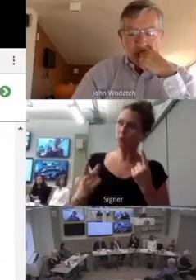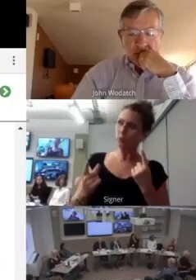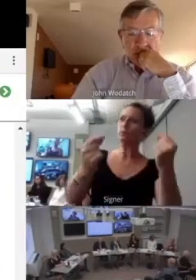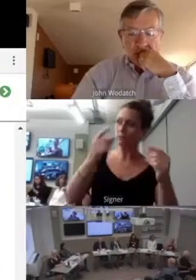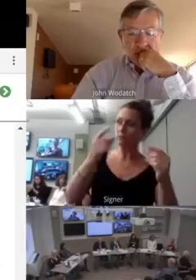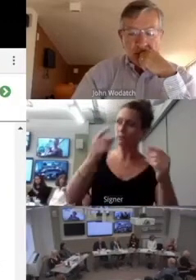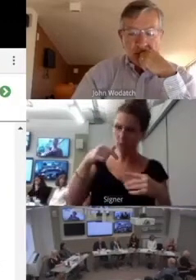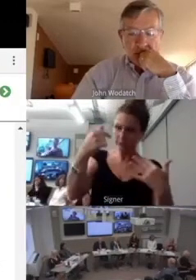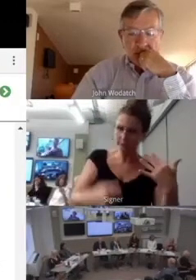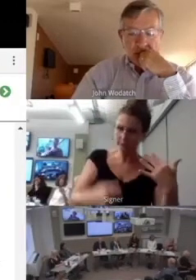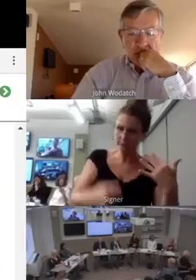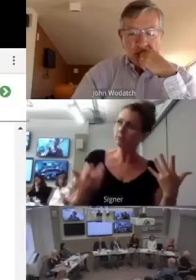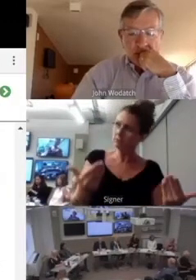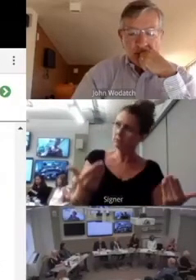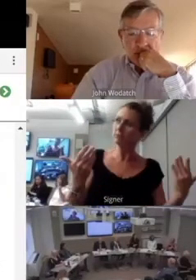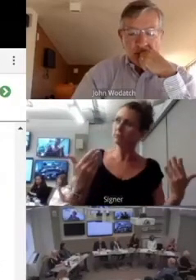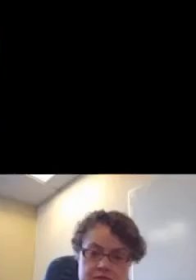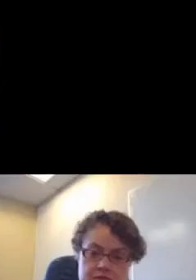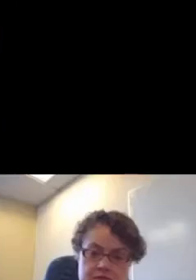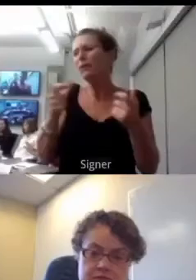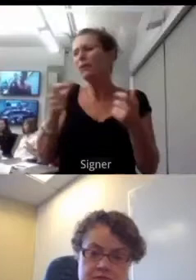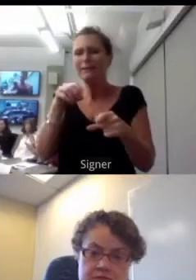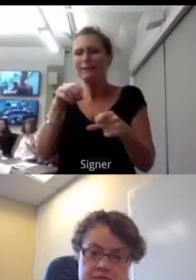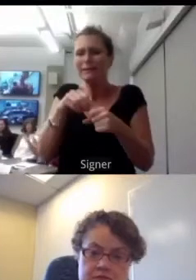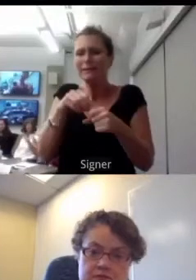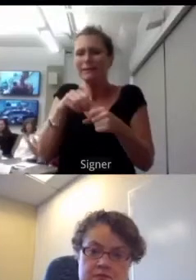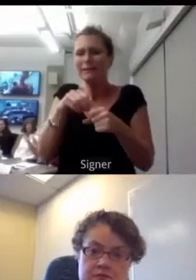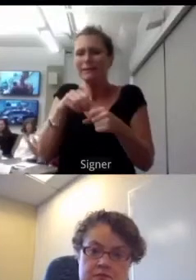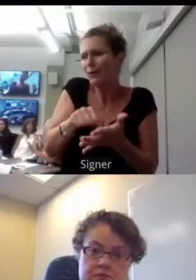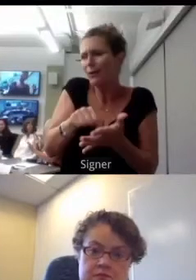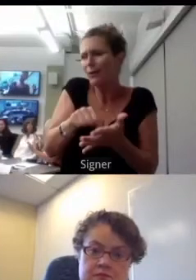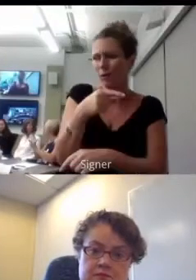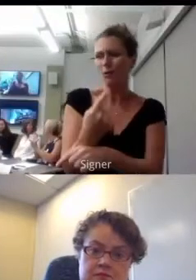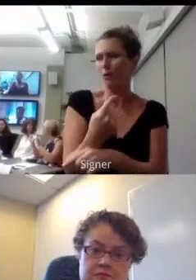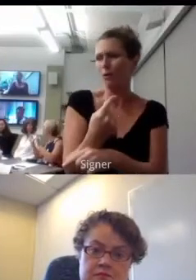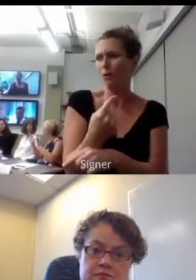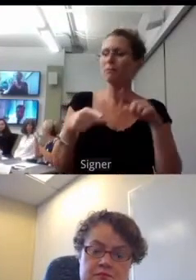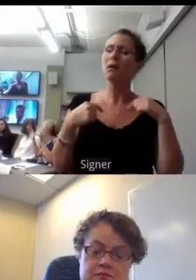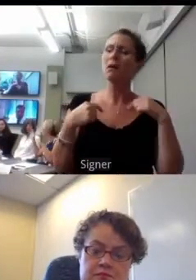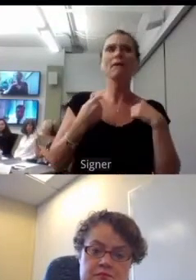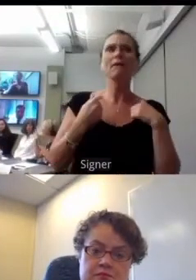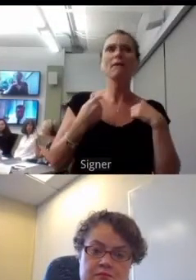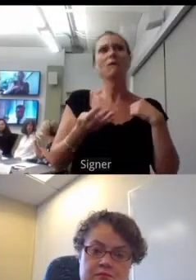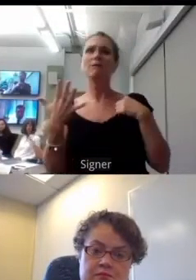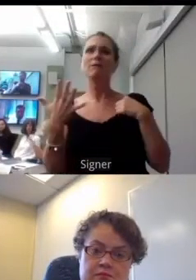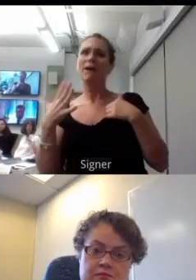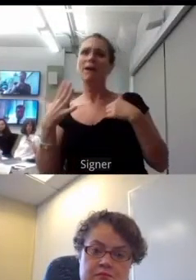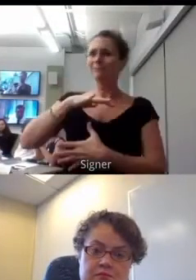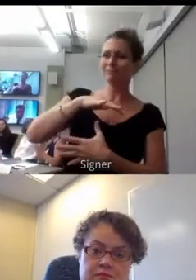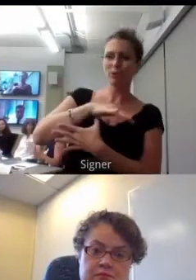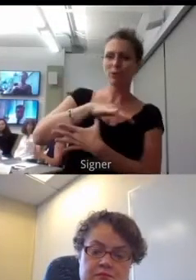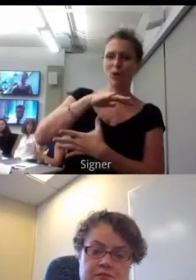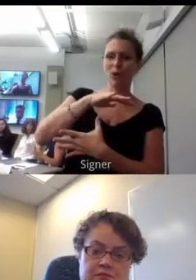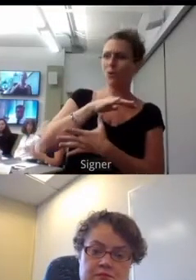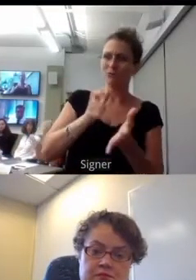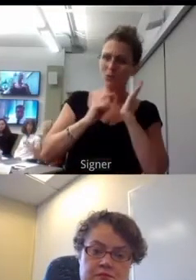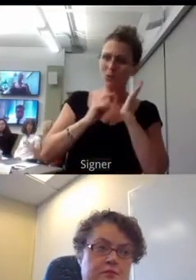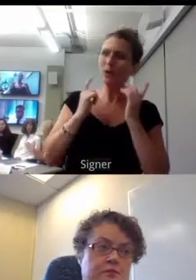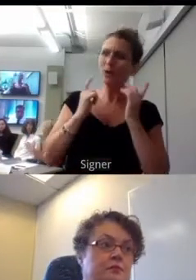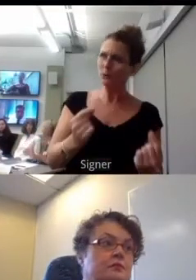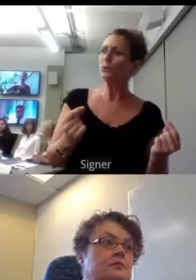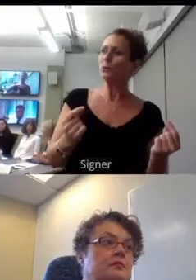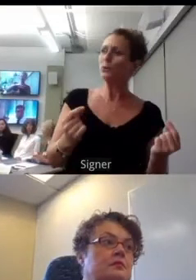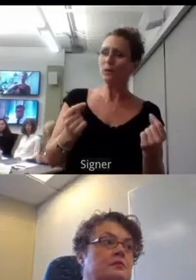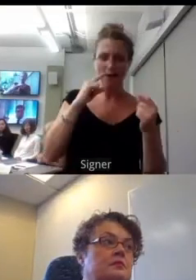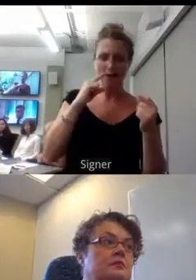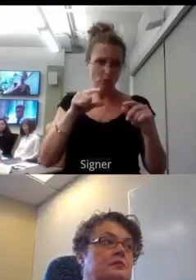not one issue letters. You probably have 4 or 5 top things that you really got to look at and really got to focus on. And for us, the